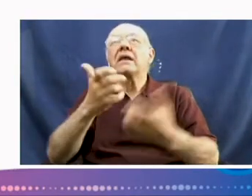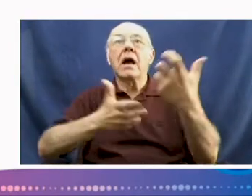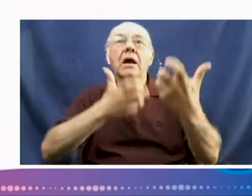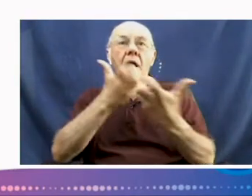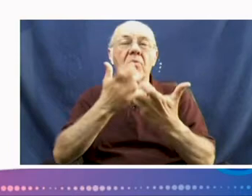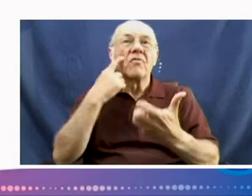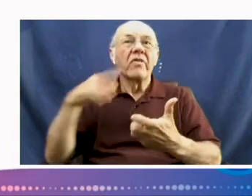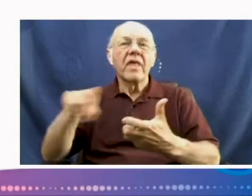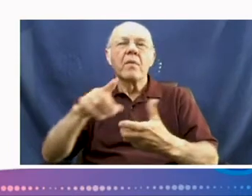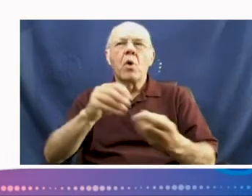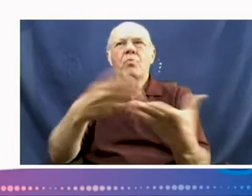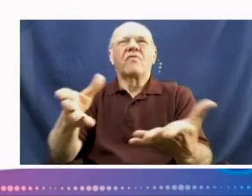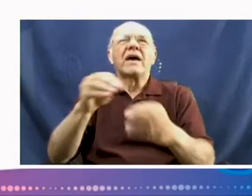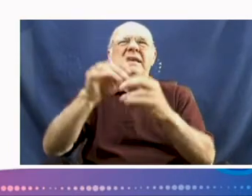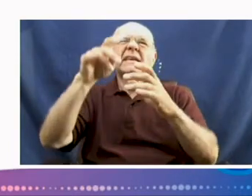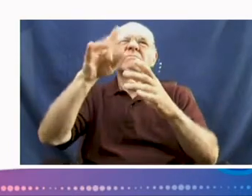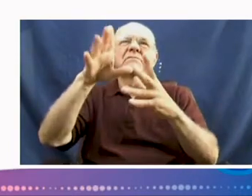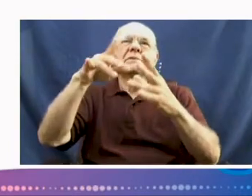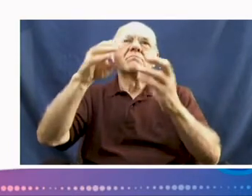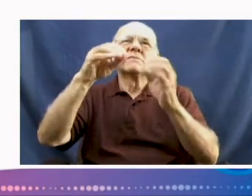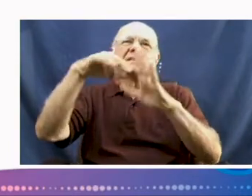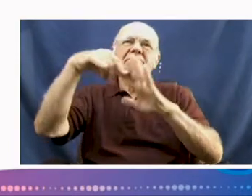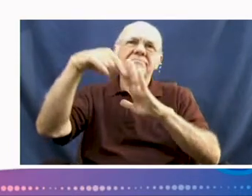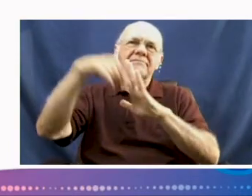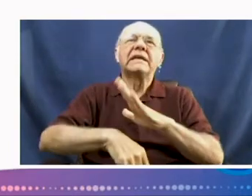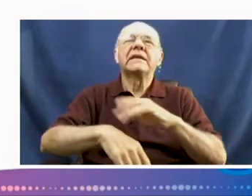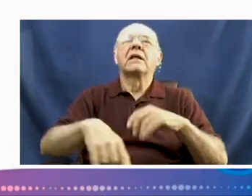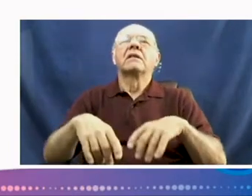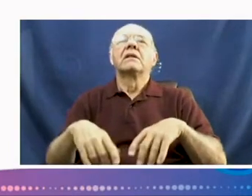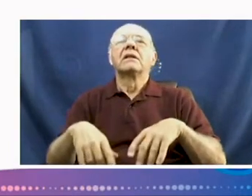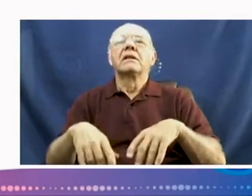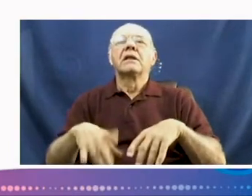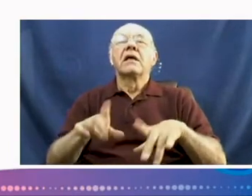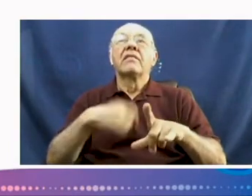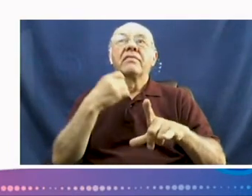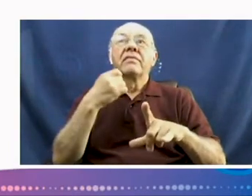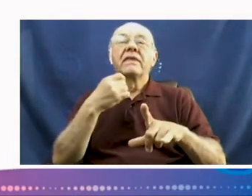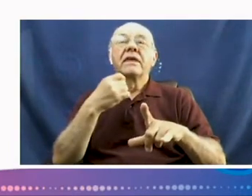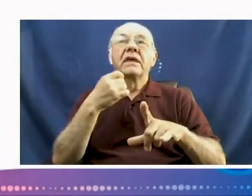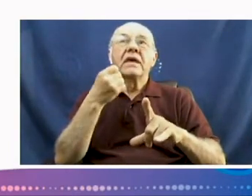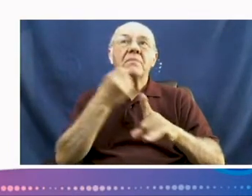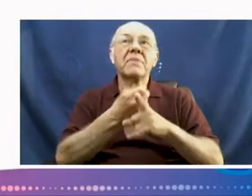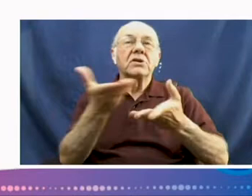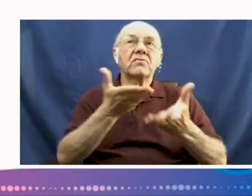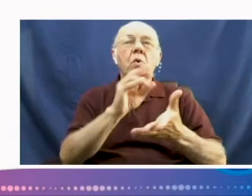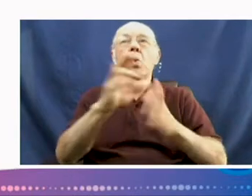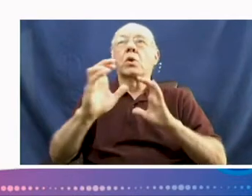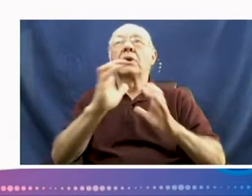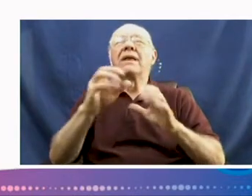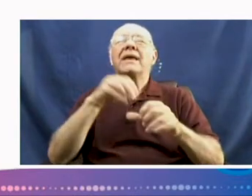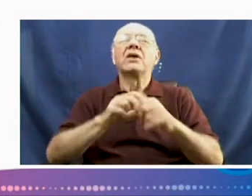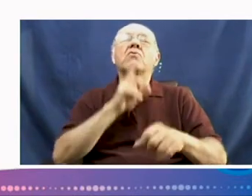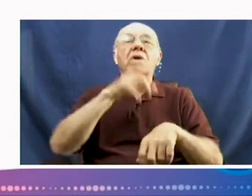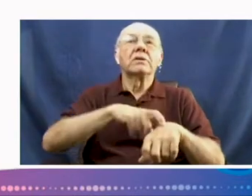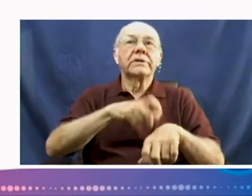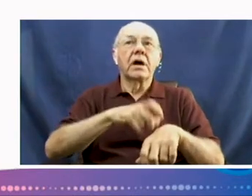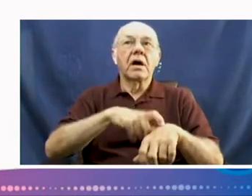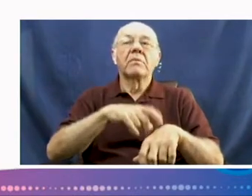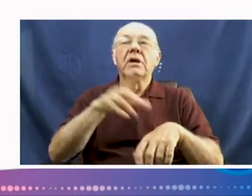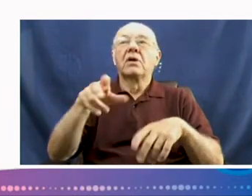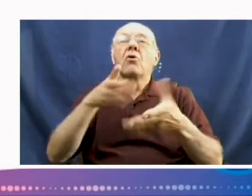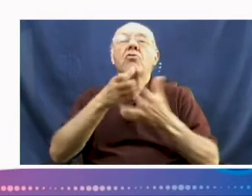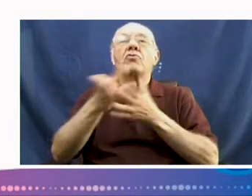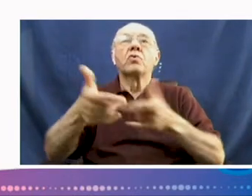in detail. Incidents impacting services are communicated in real time via text, email, and